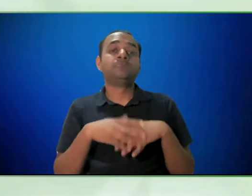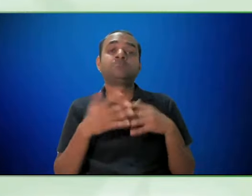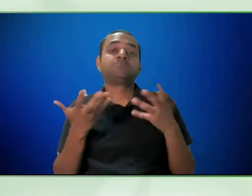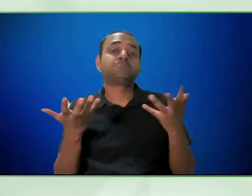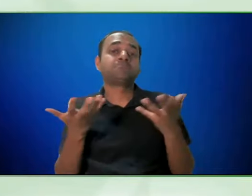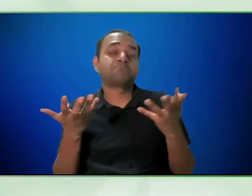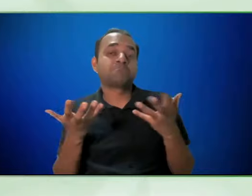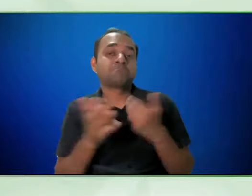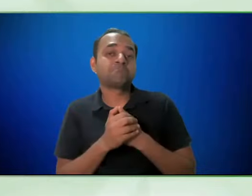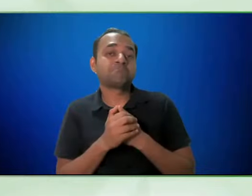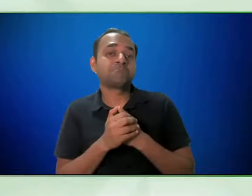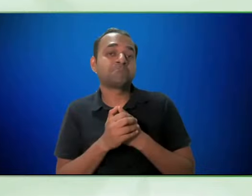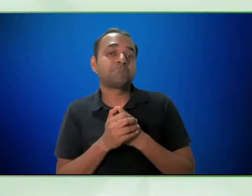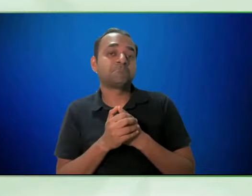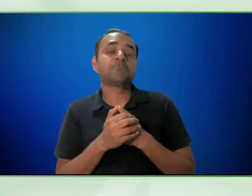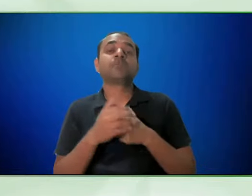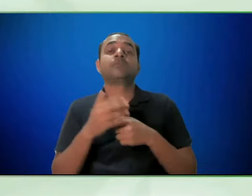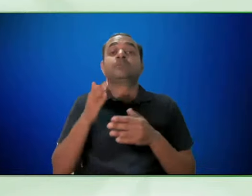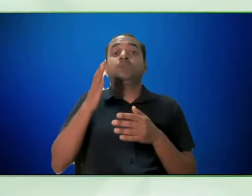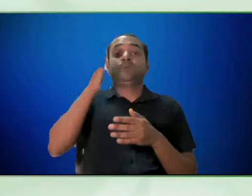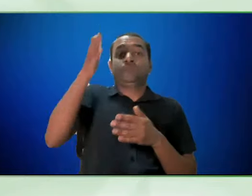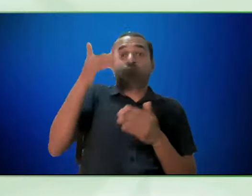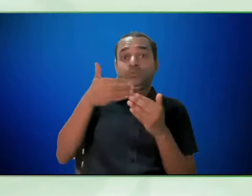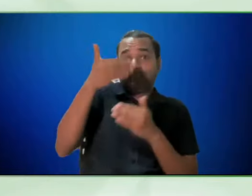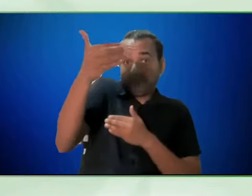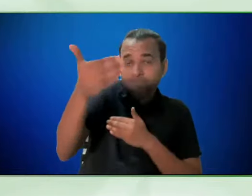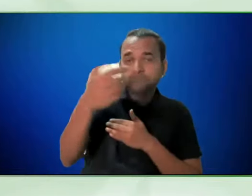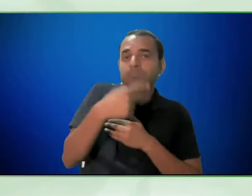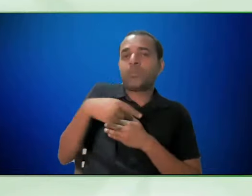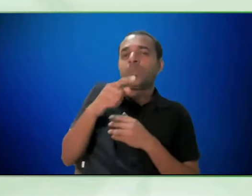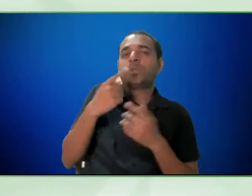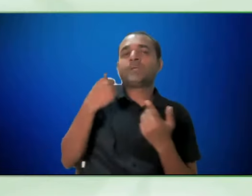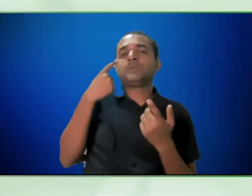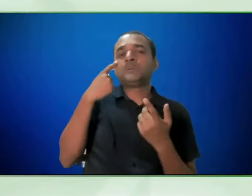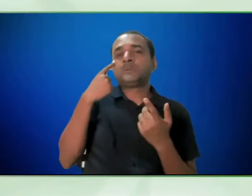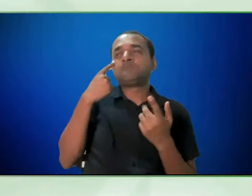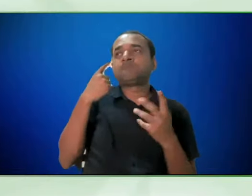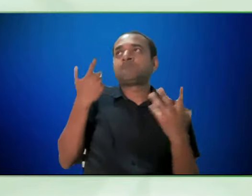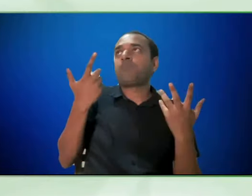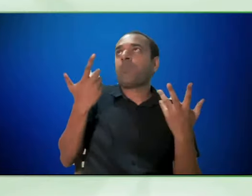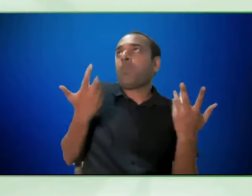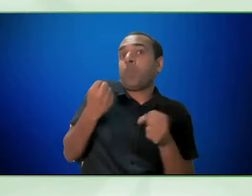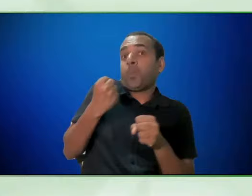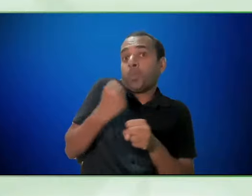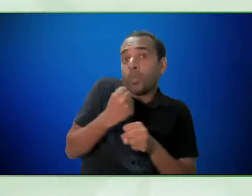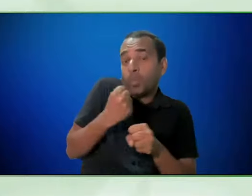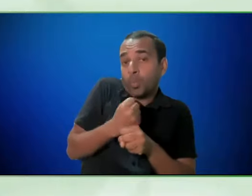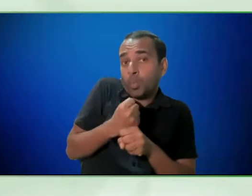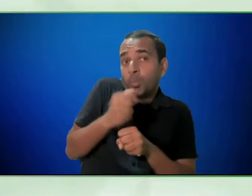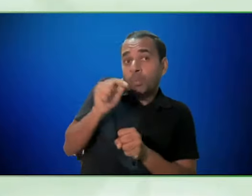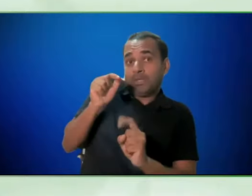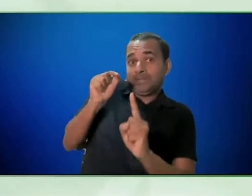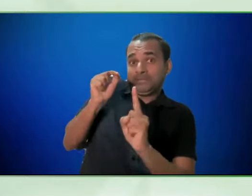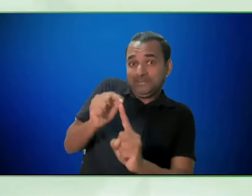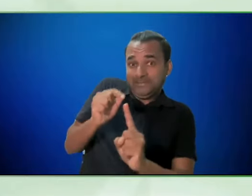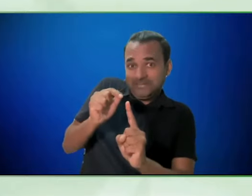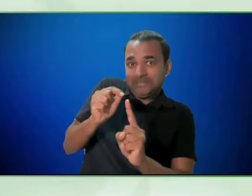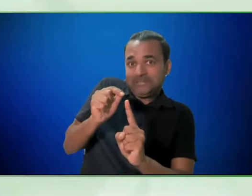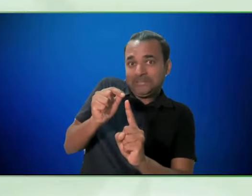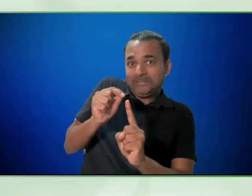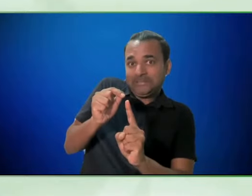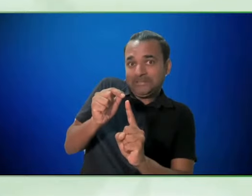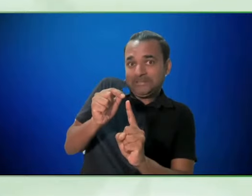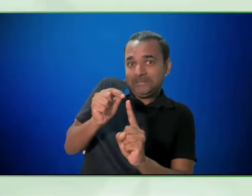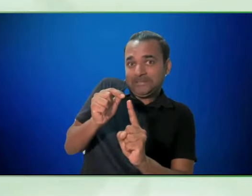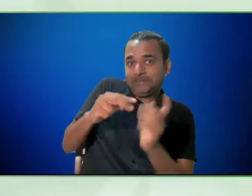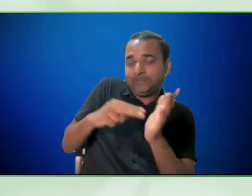to develop the studies, and also because in Norway you are conducting one of the studies. So I hopefully there will be